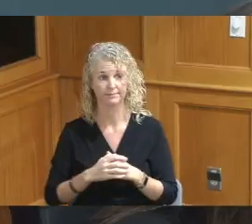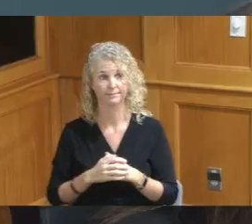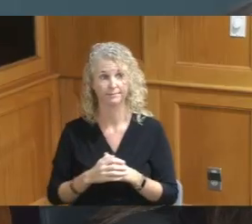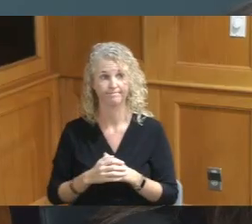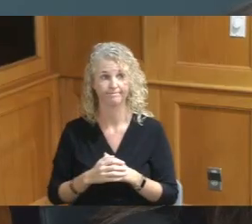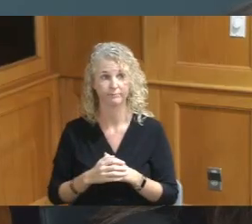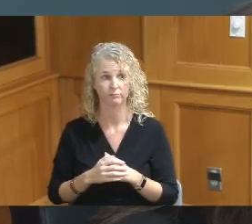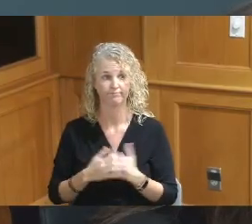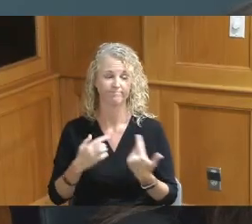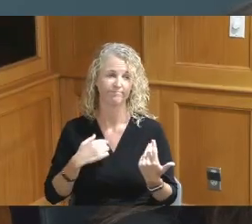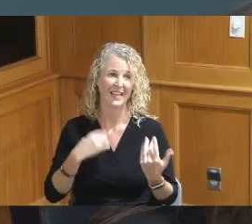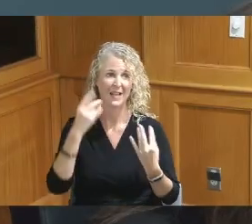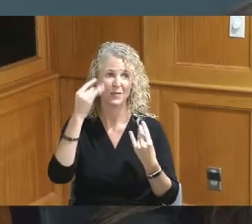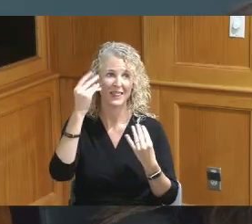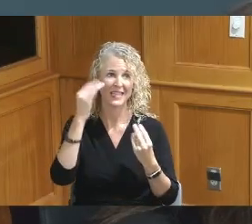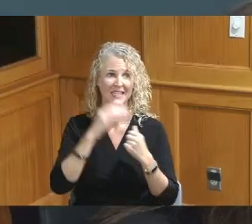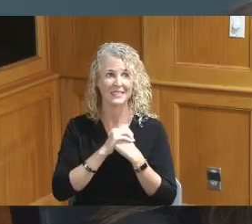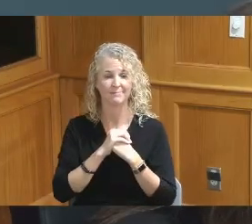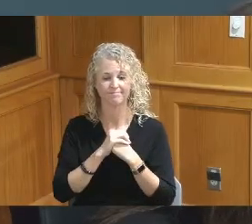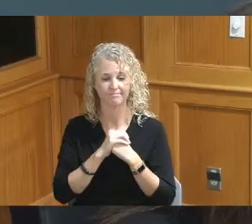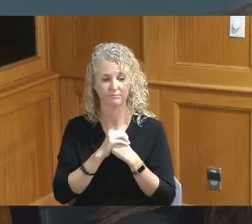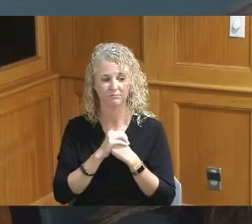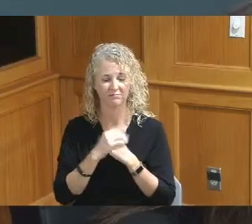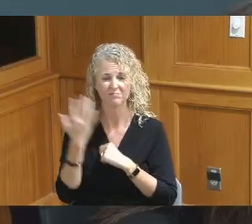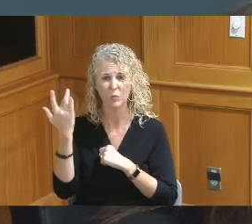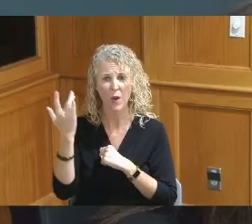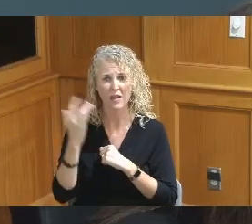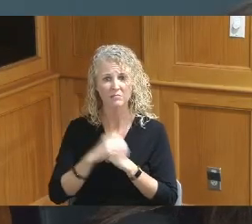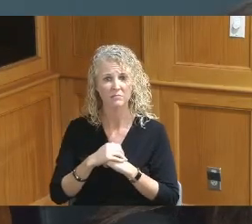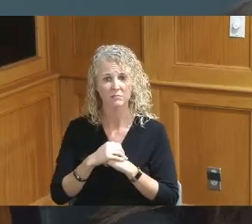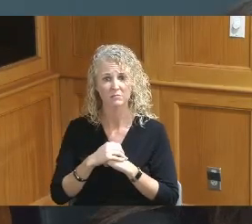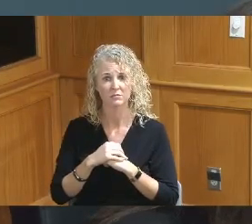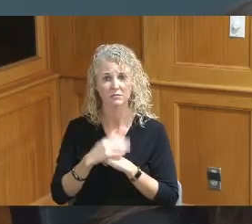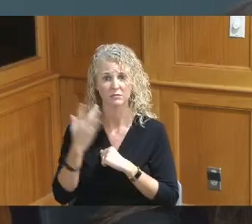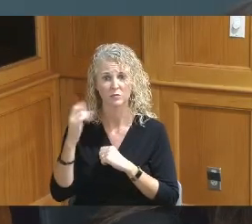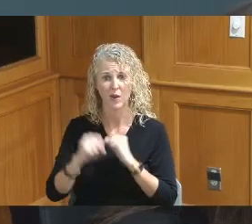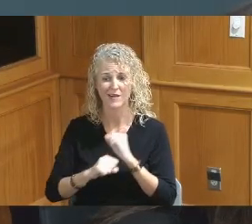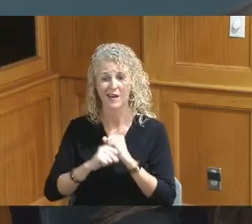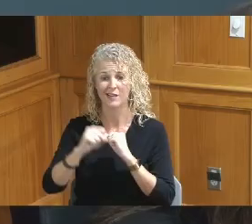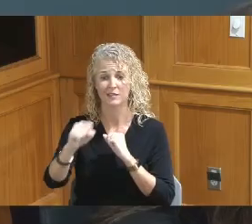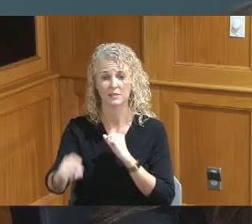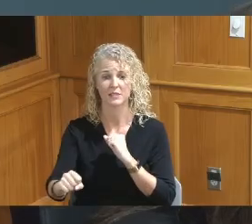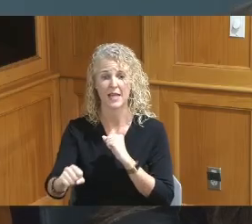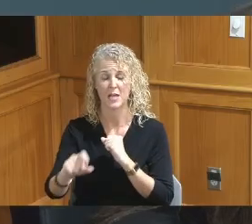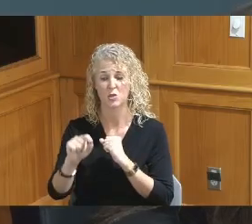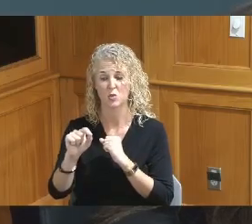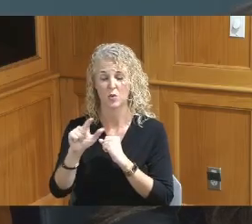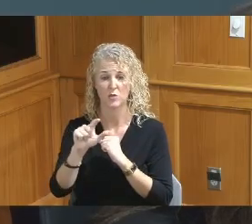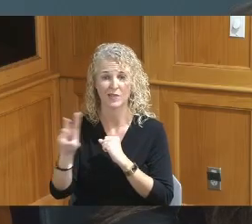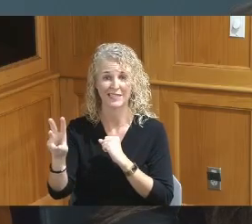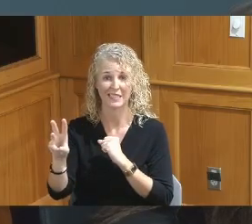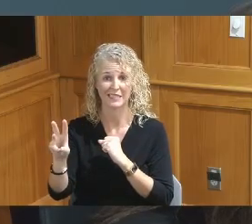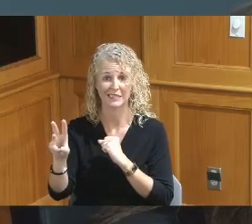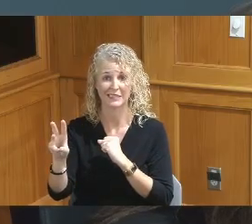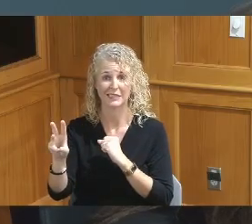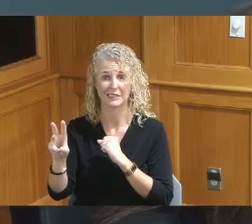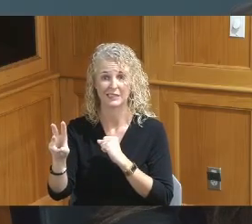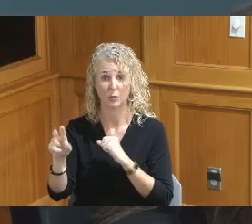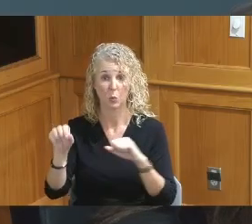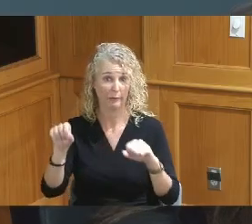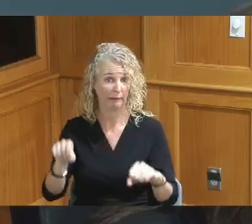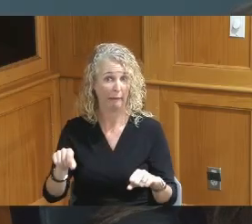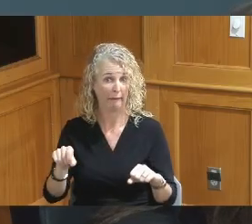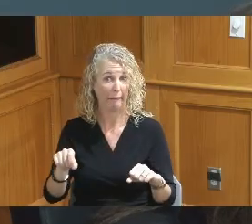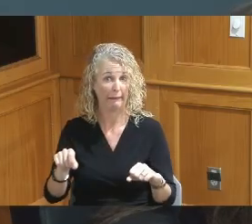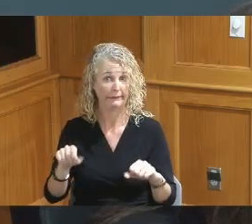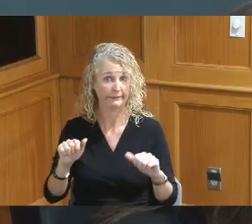2025. And I was just really wondering why we're not going to extend it to 2026, which we have the